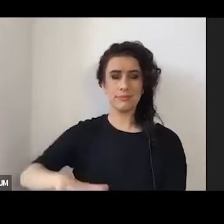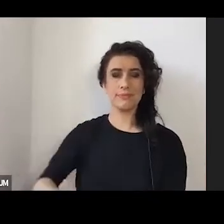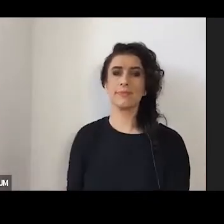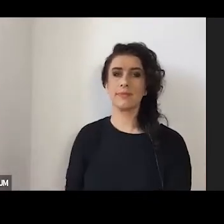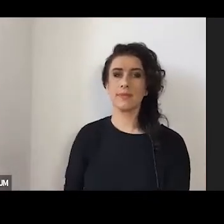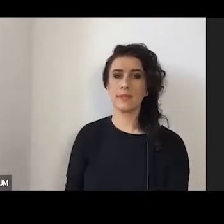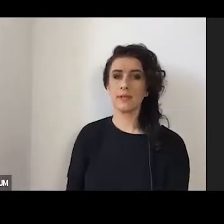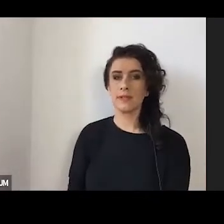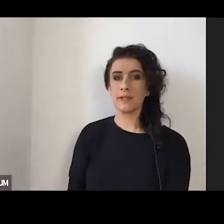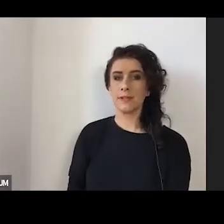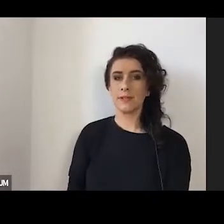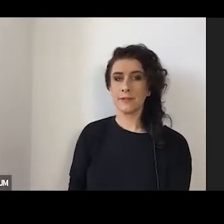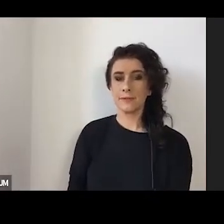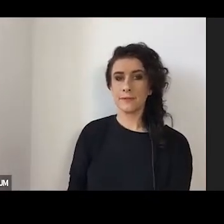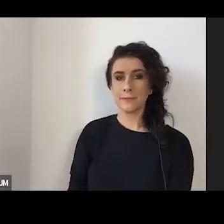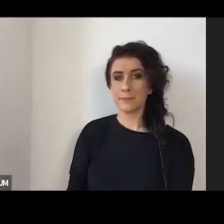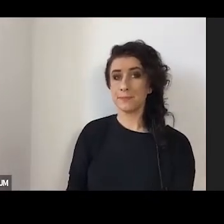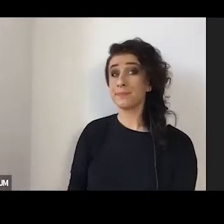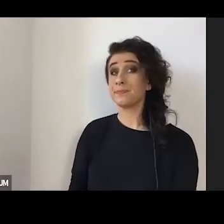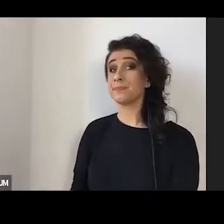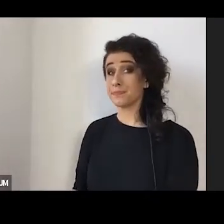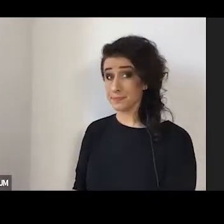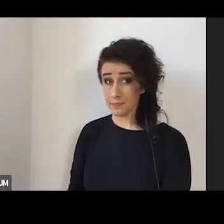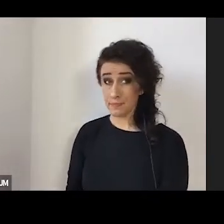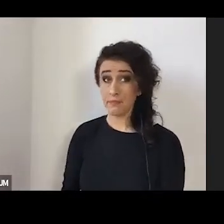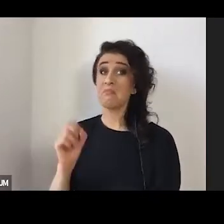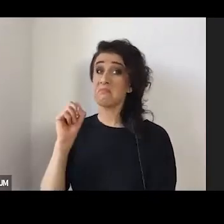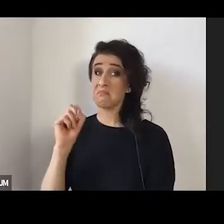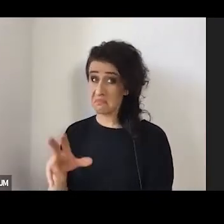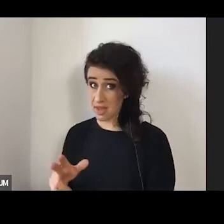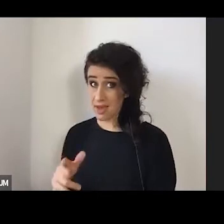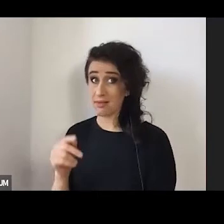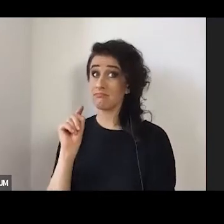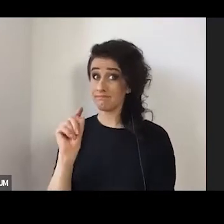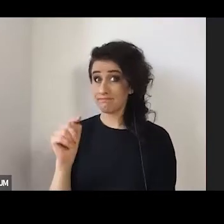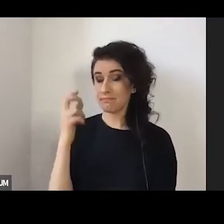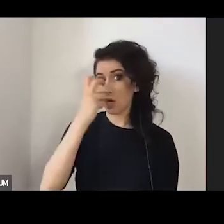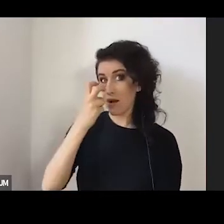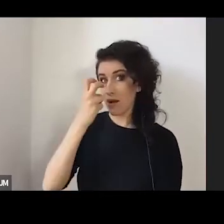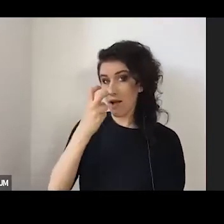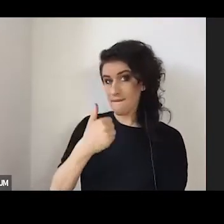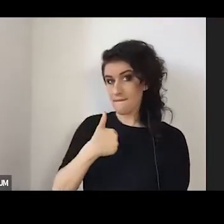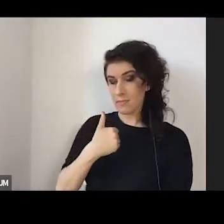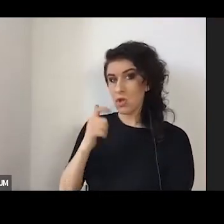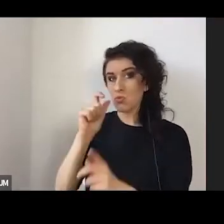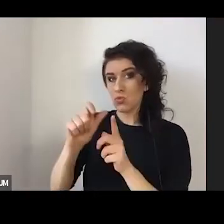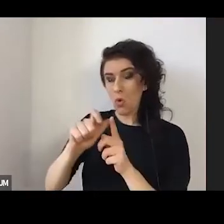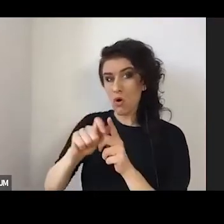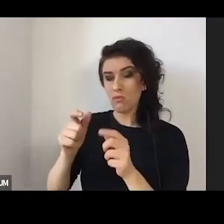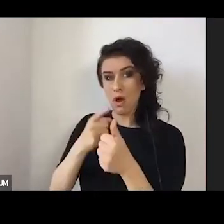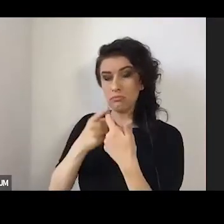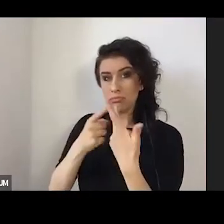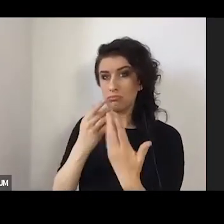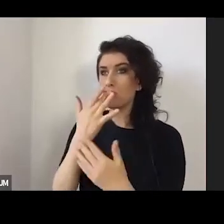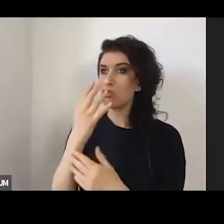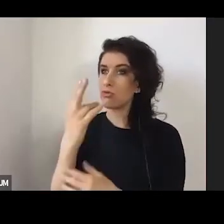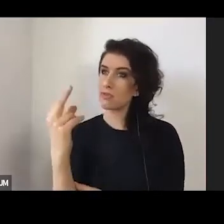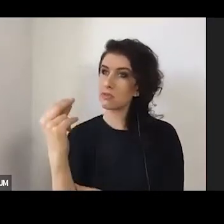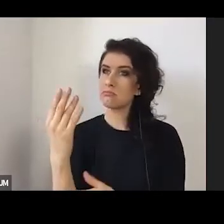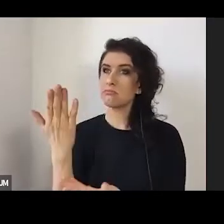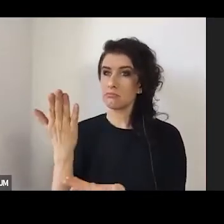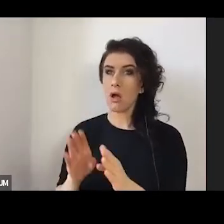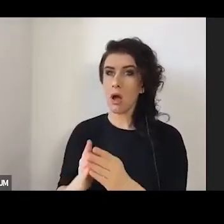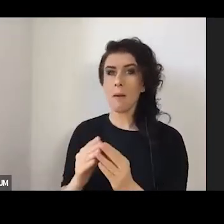I'm interested that you told us that raising awareness is one of the most important things, probably